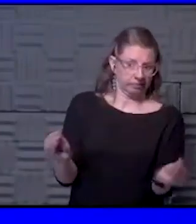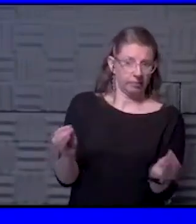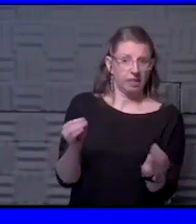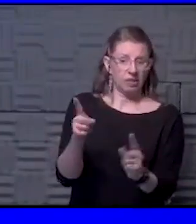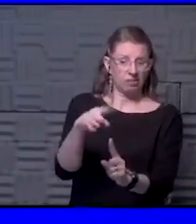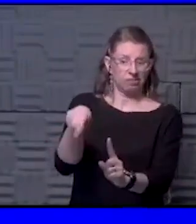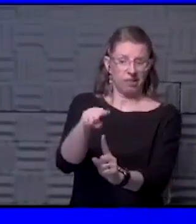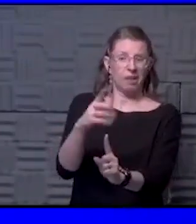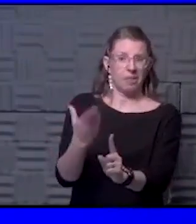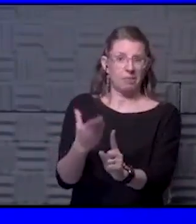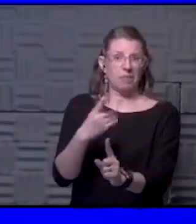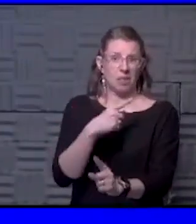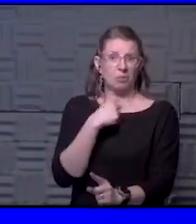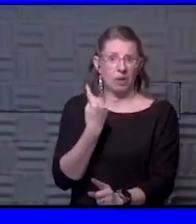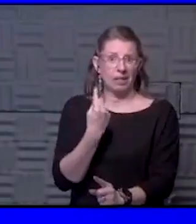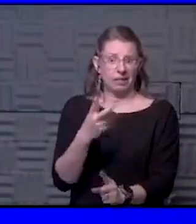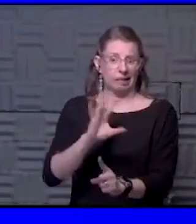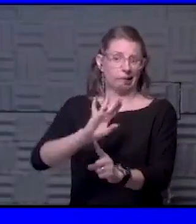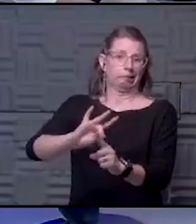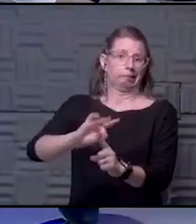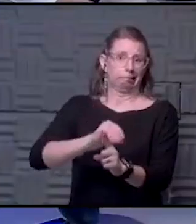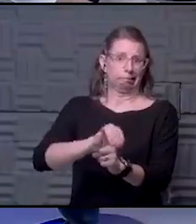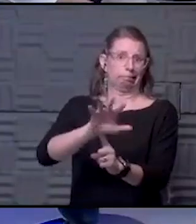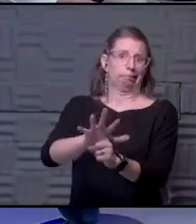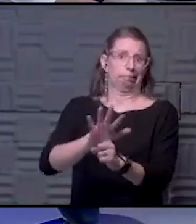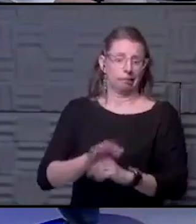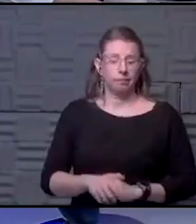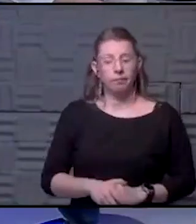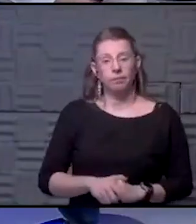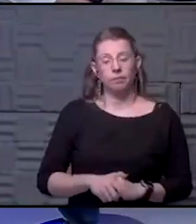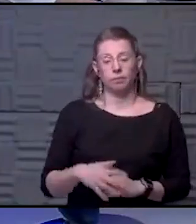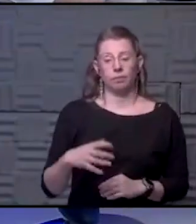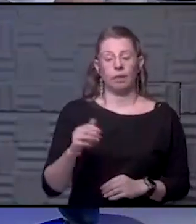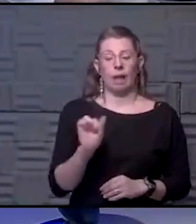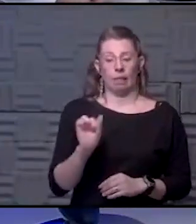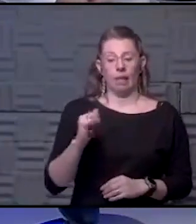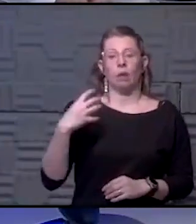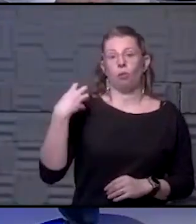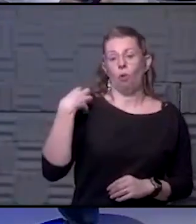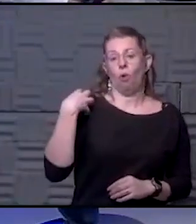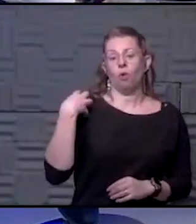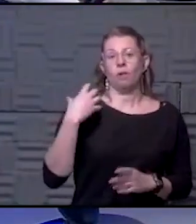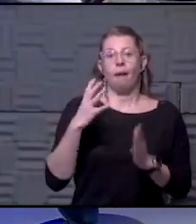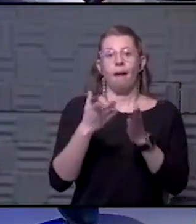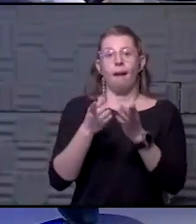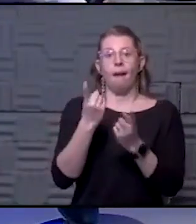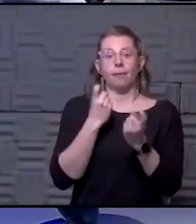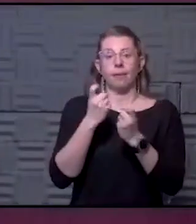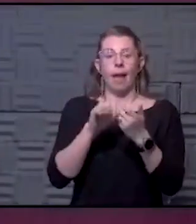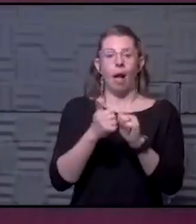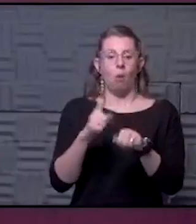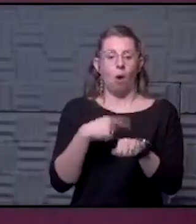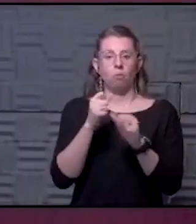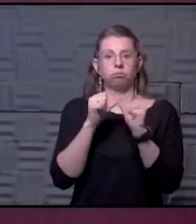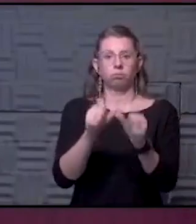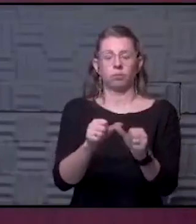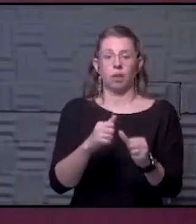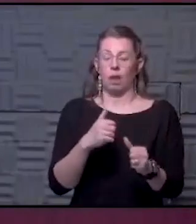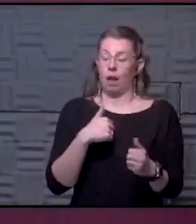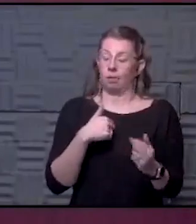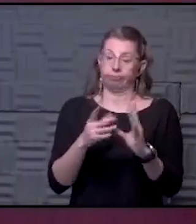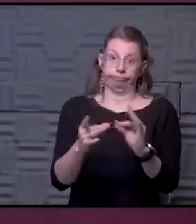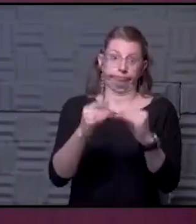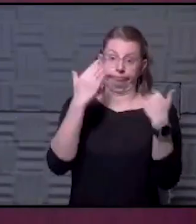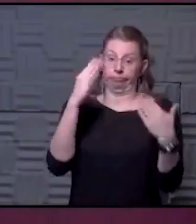at risk. So you got to put that all into your calculation. The athletes and coaches are asking, though, how long is this going to go? And I say, we don't know. We don't What know.